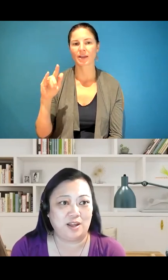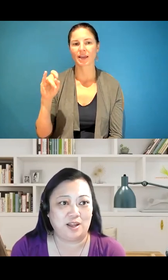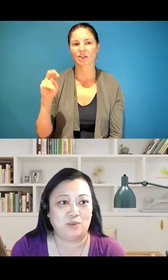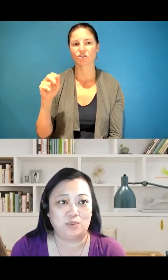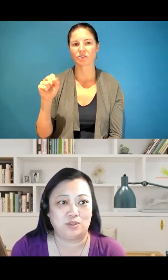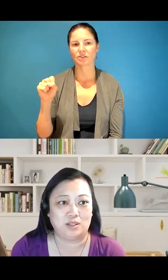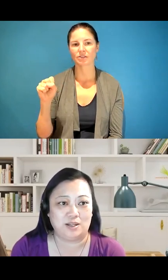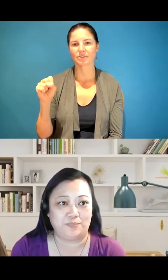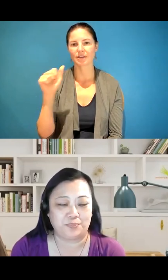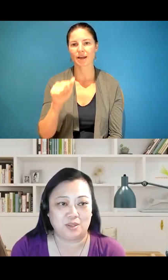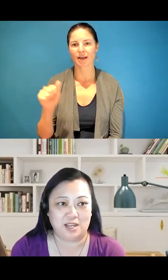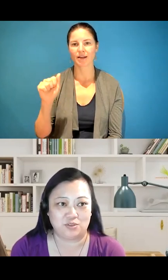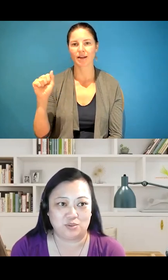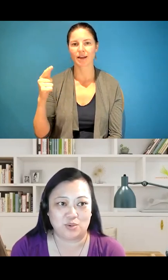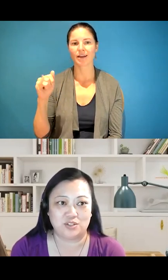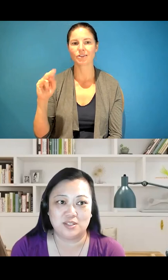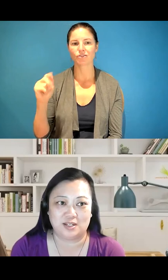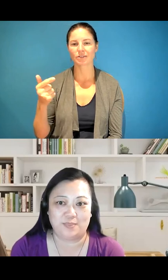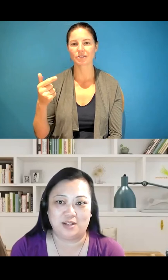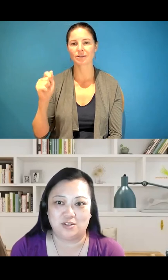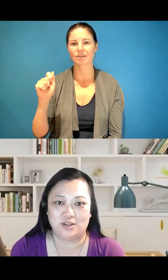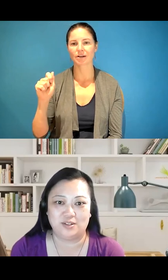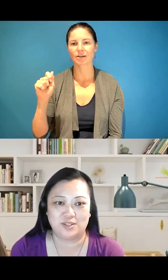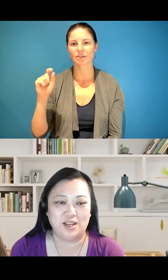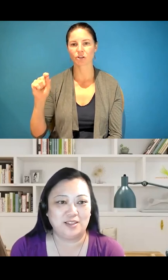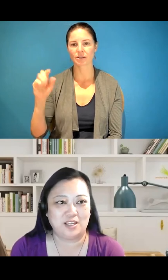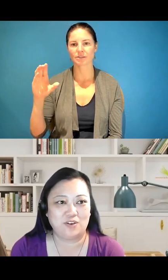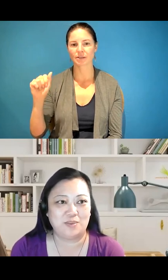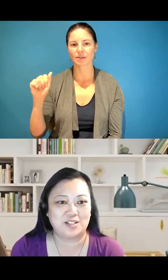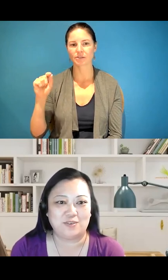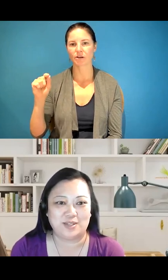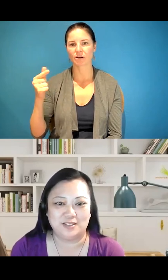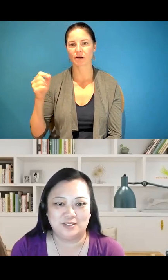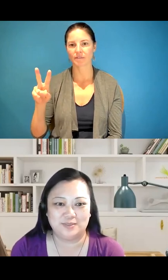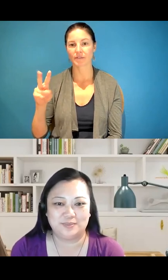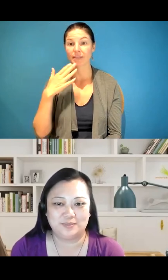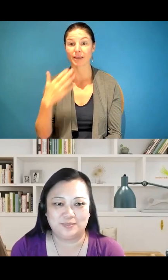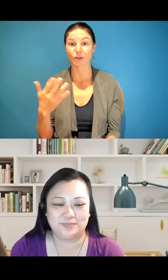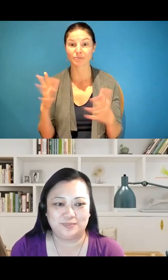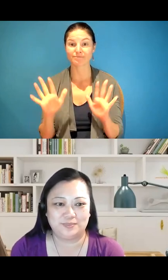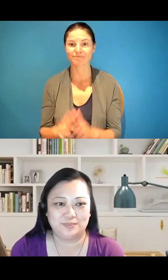communications@aging.ca.gov and we will answer those questions and get back to you on those. Thank you very much, everyone.